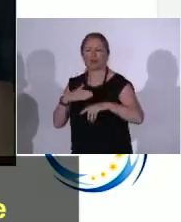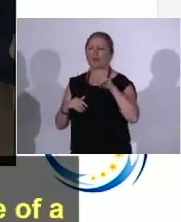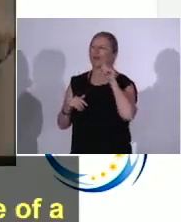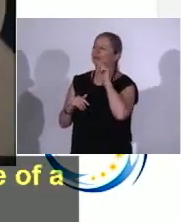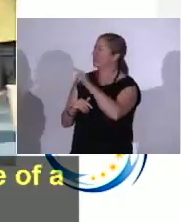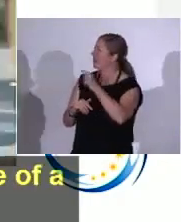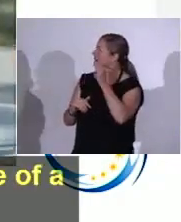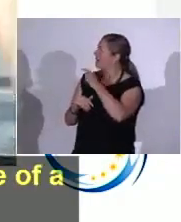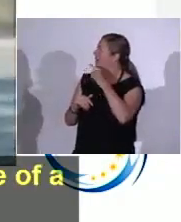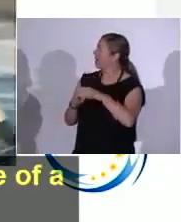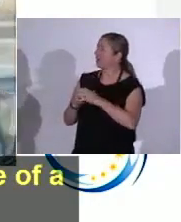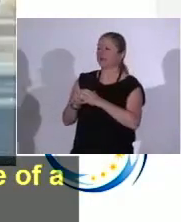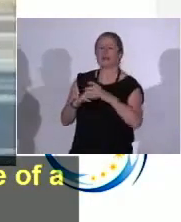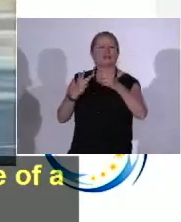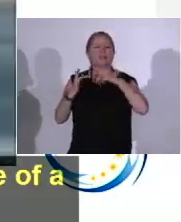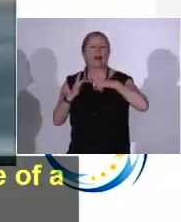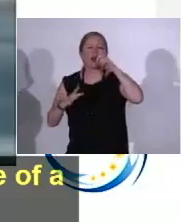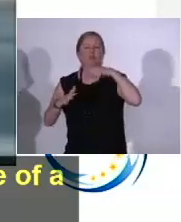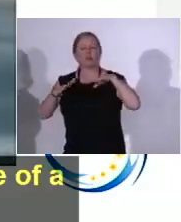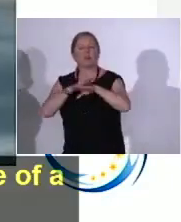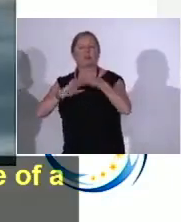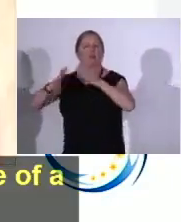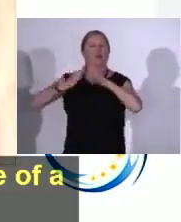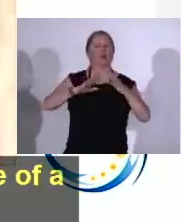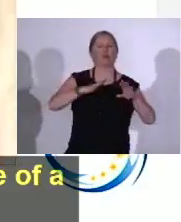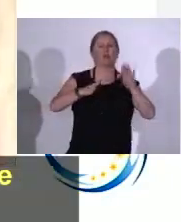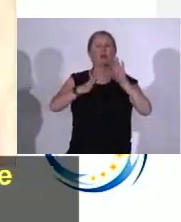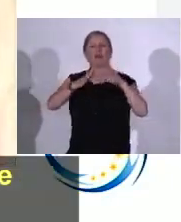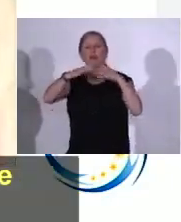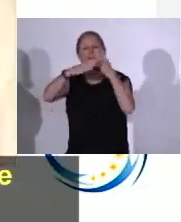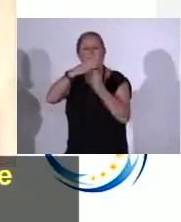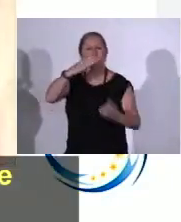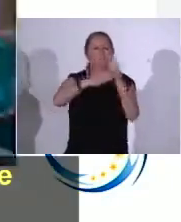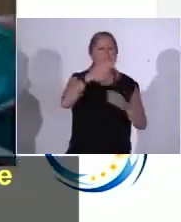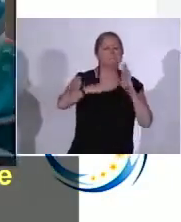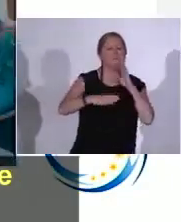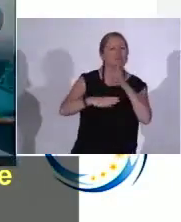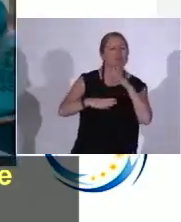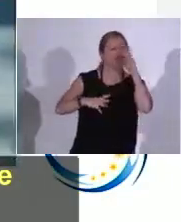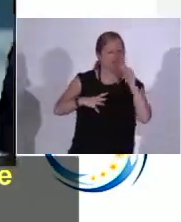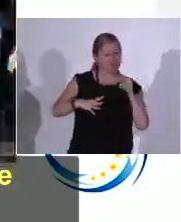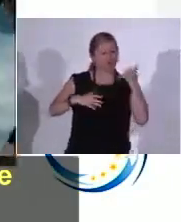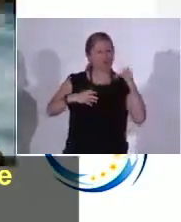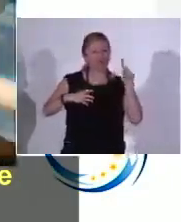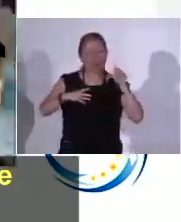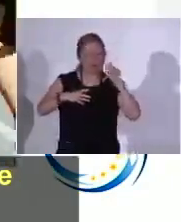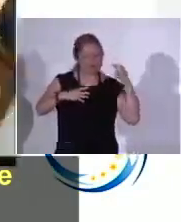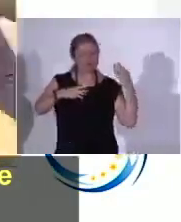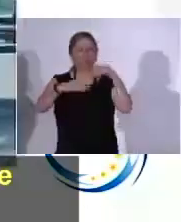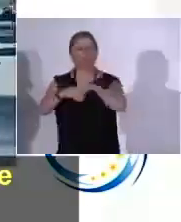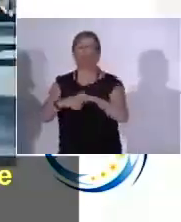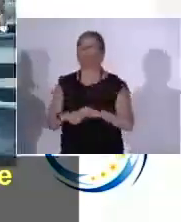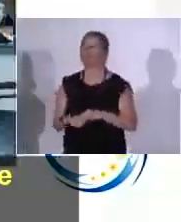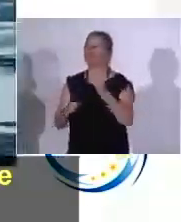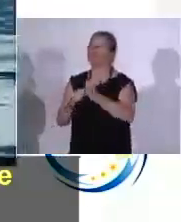in extra parts of the community that have been missing out, and it gets them into team sports as well. So I think that that's actually made